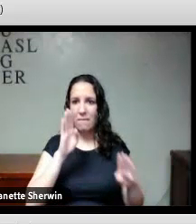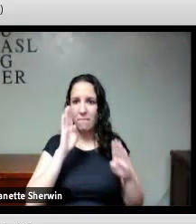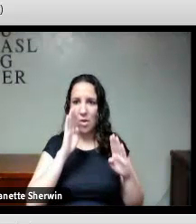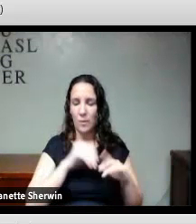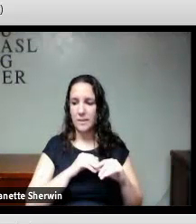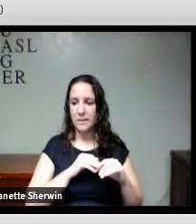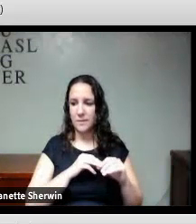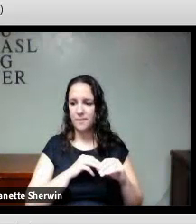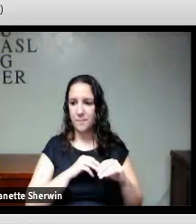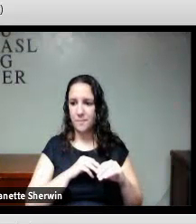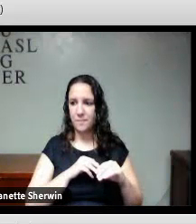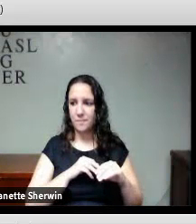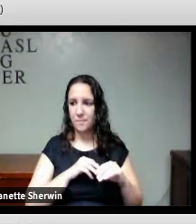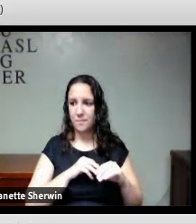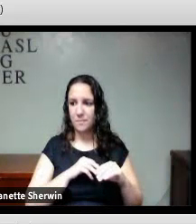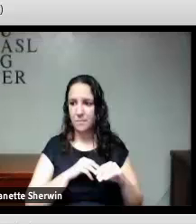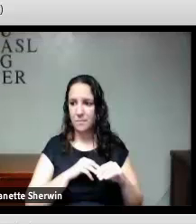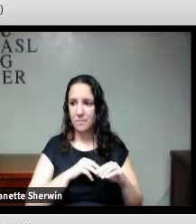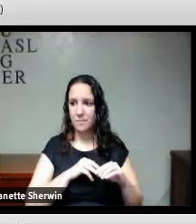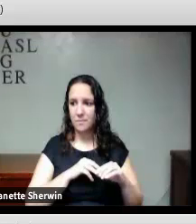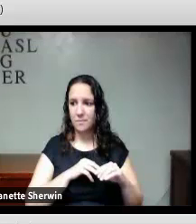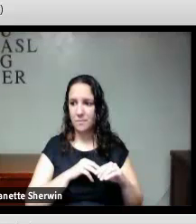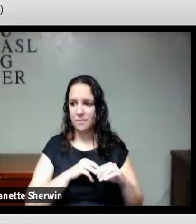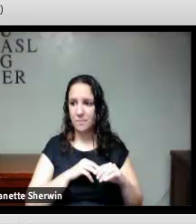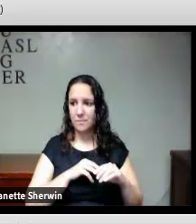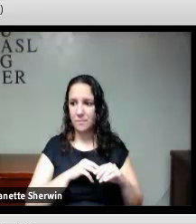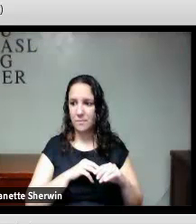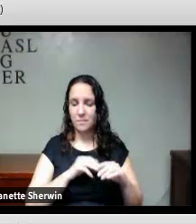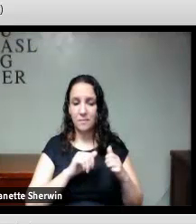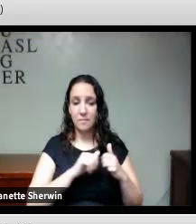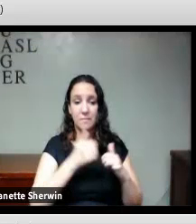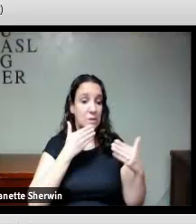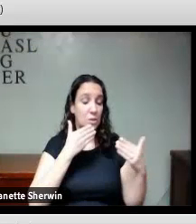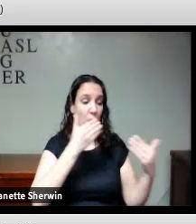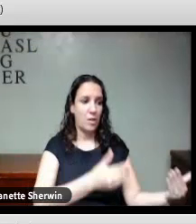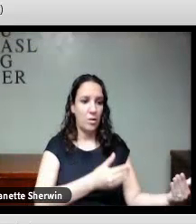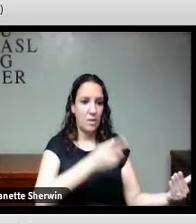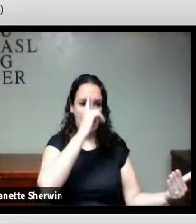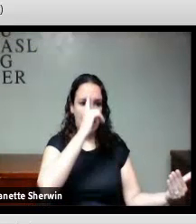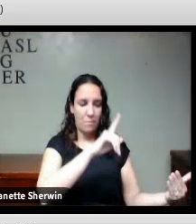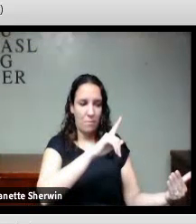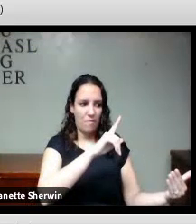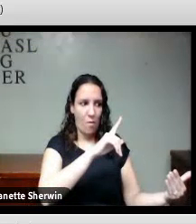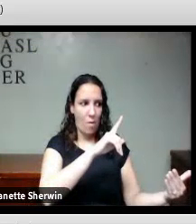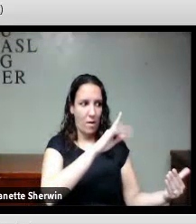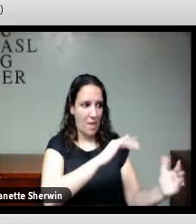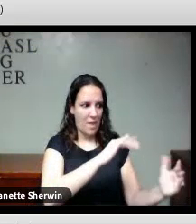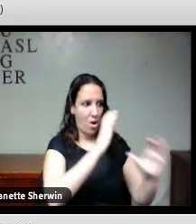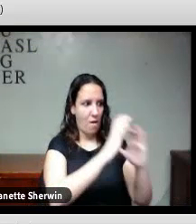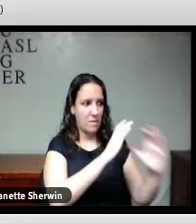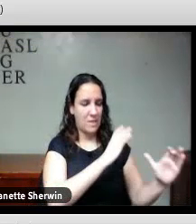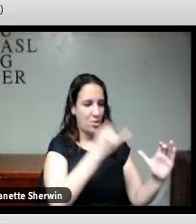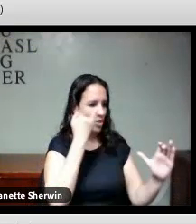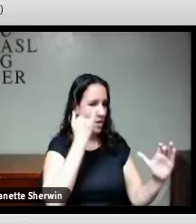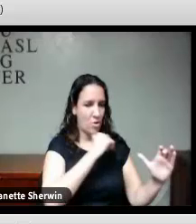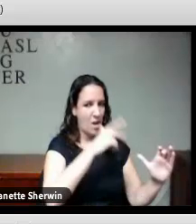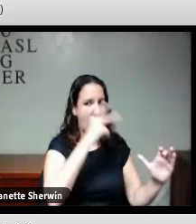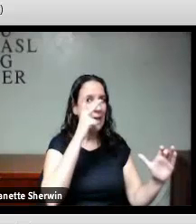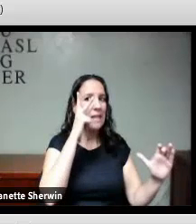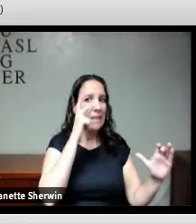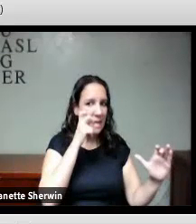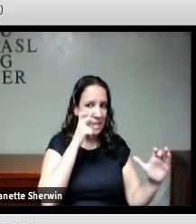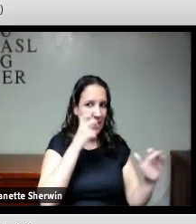within this negative conversation unless you've been listening to them first? And listening